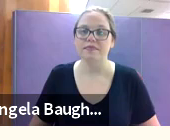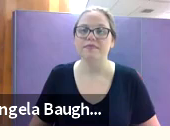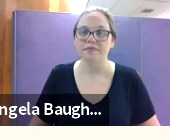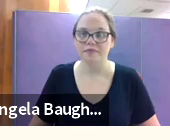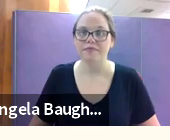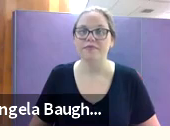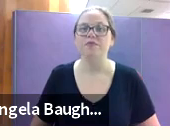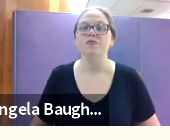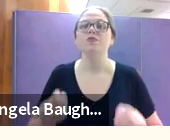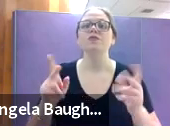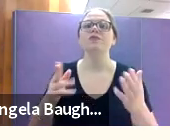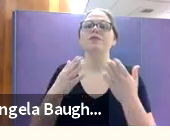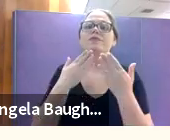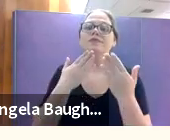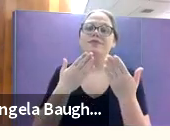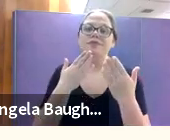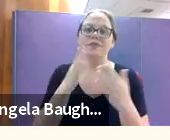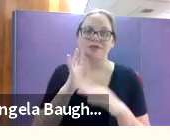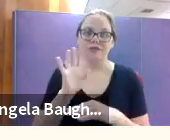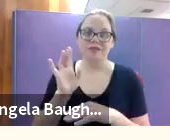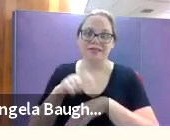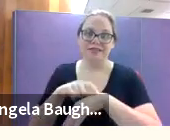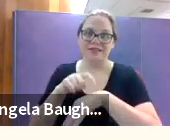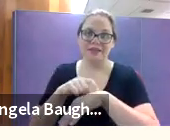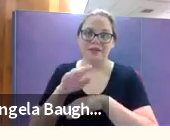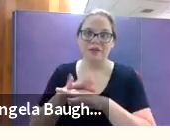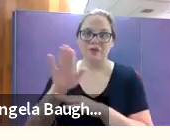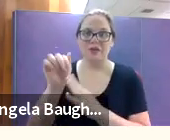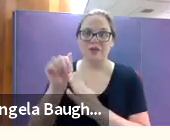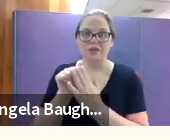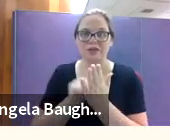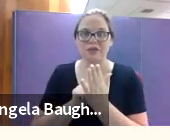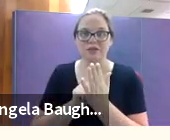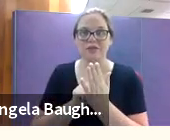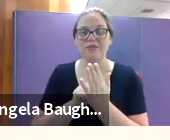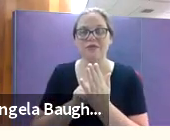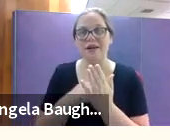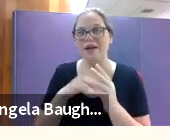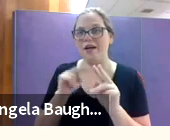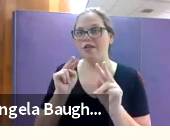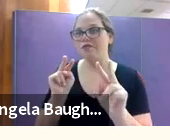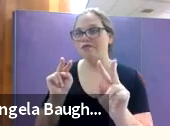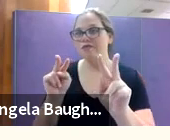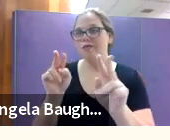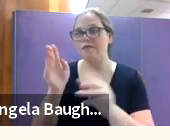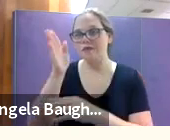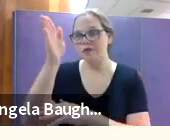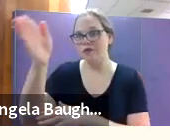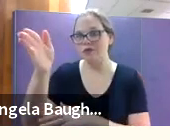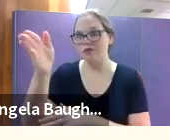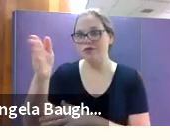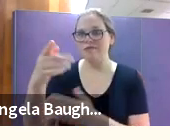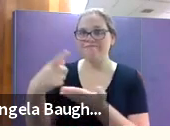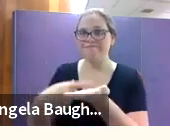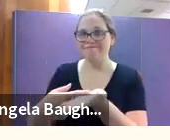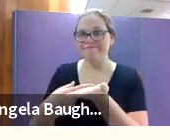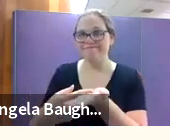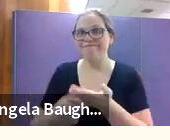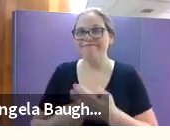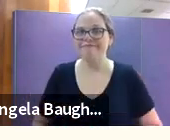Okay, well, thank you for the time on your agenda, and I look forward to future discussions.